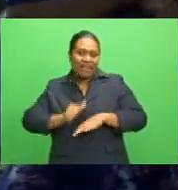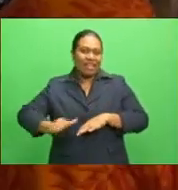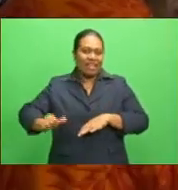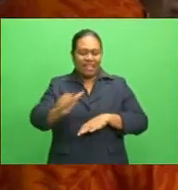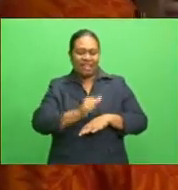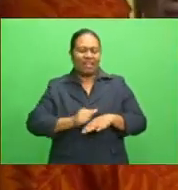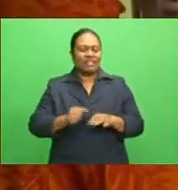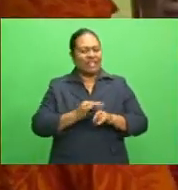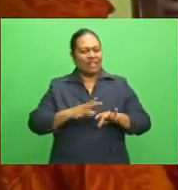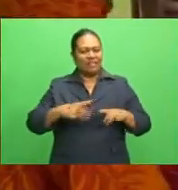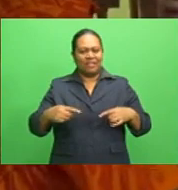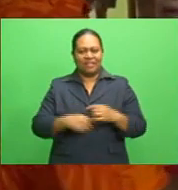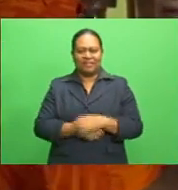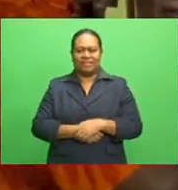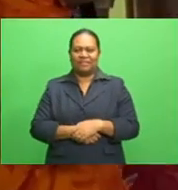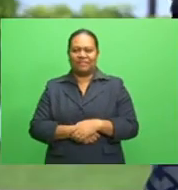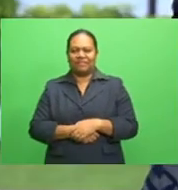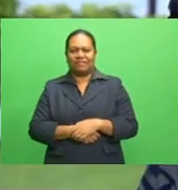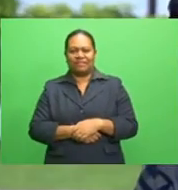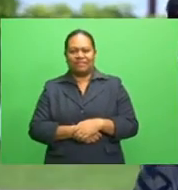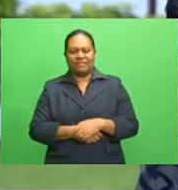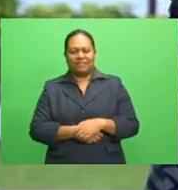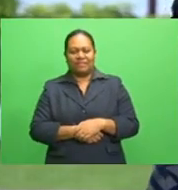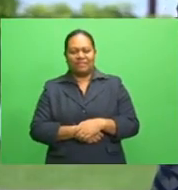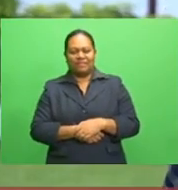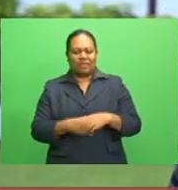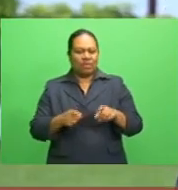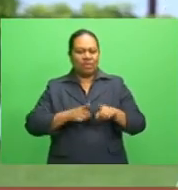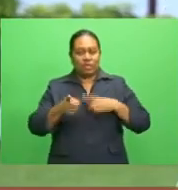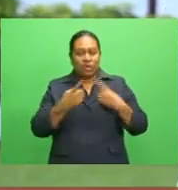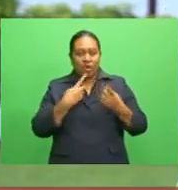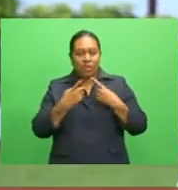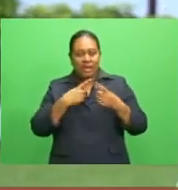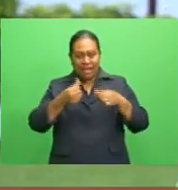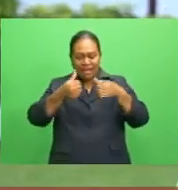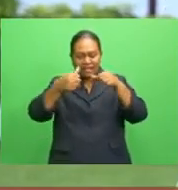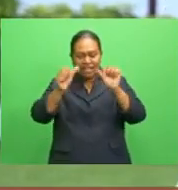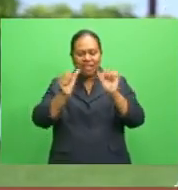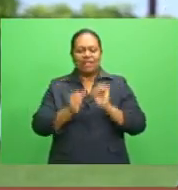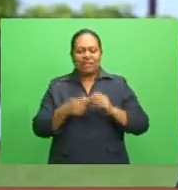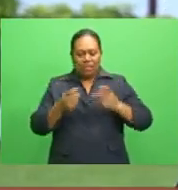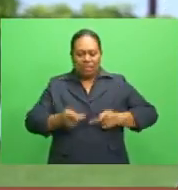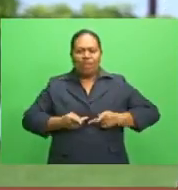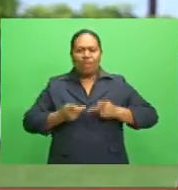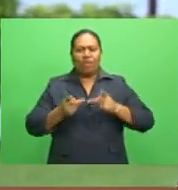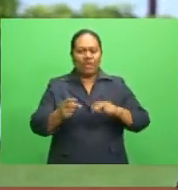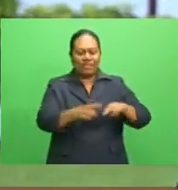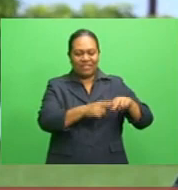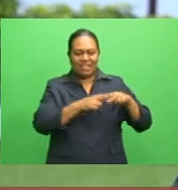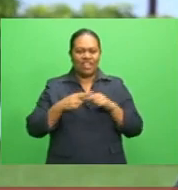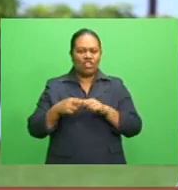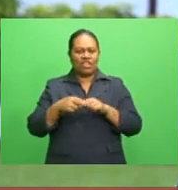outdoor furnishings. A most commendable achievement indeed in promoting the Fijian-made